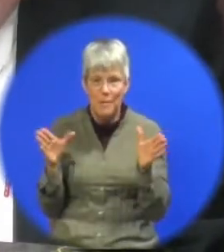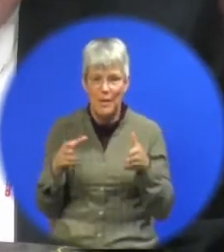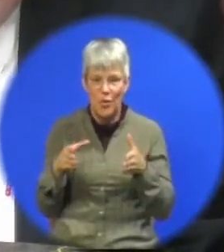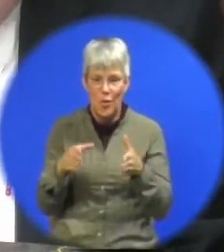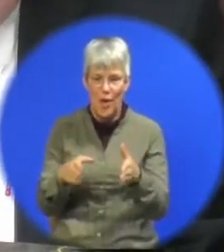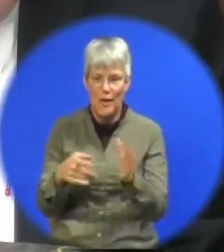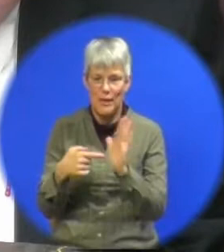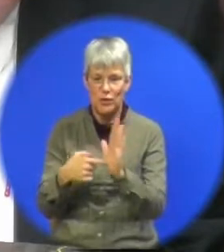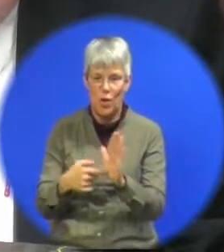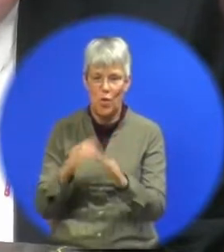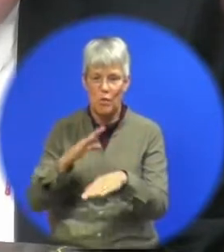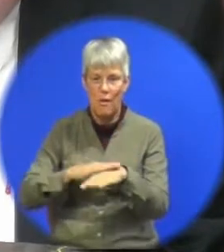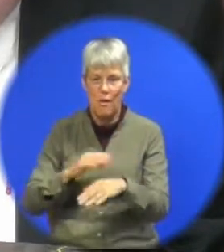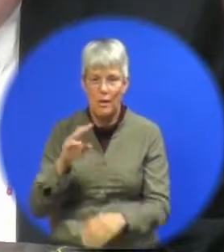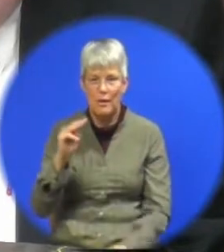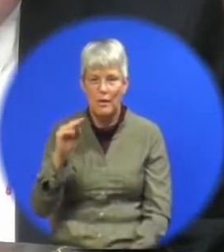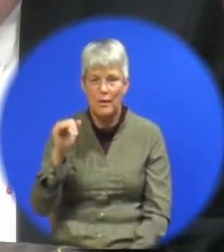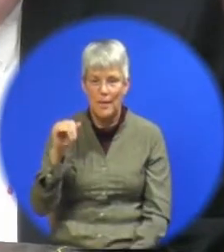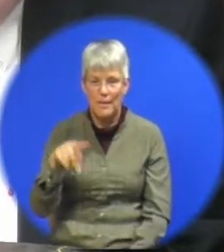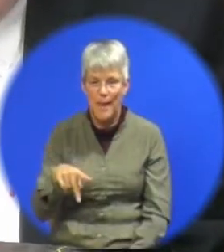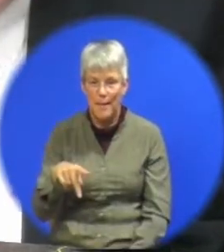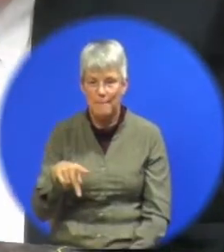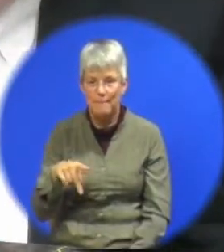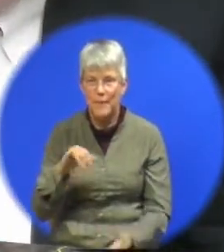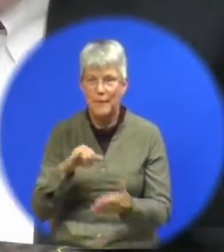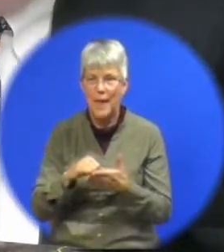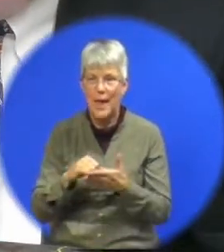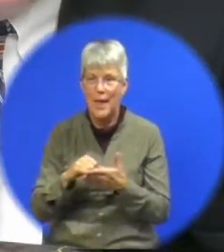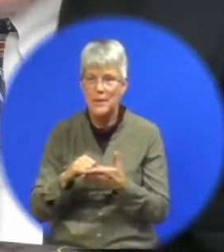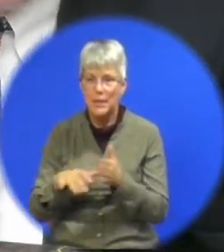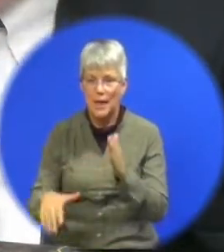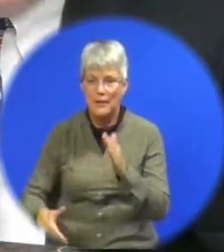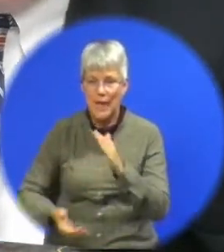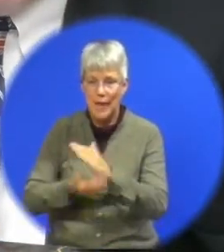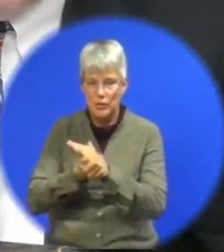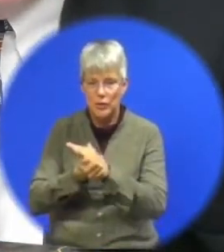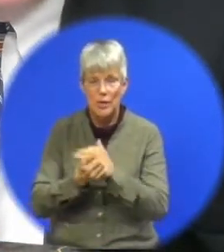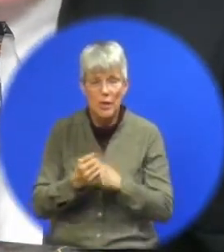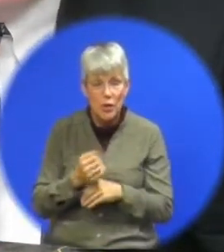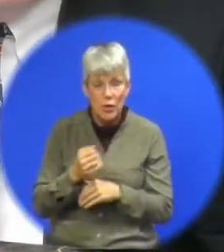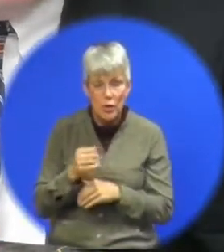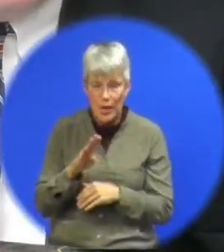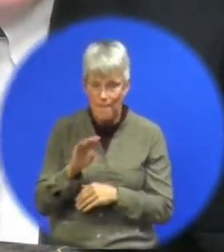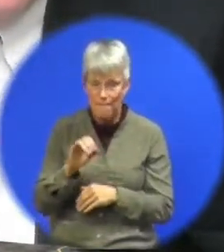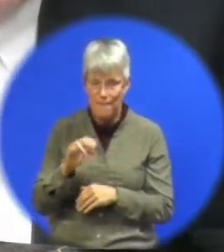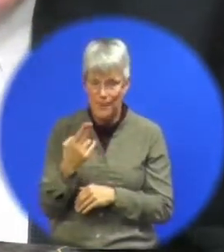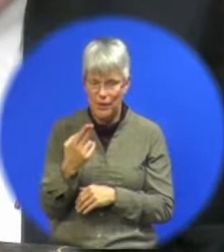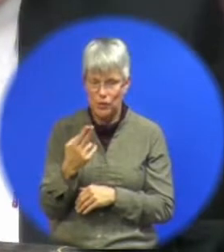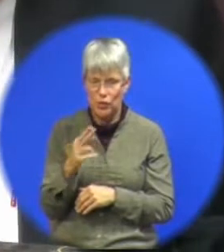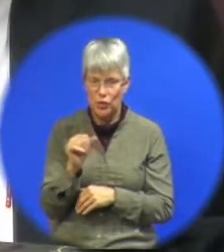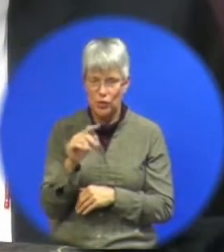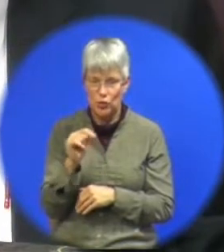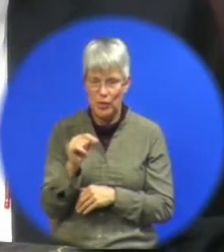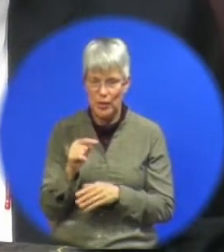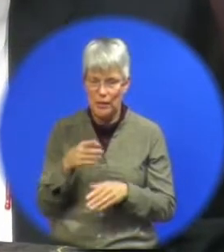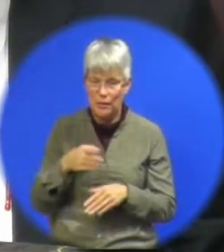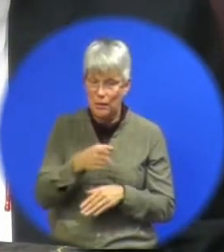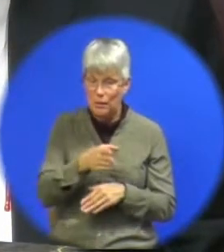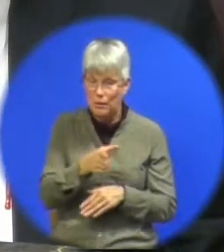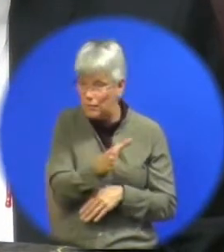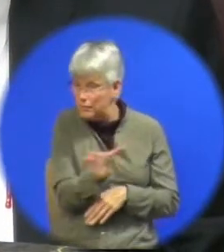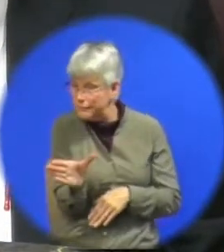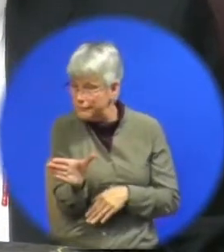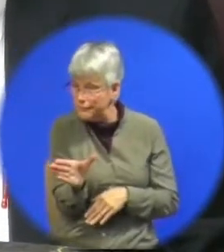the map that's attached. It's actually, you go down Beach Street, take a right angle, and just go down the hill to the farmer's